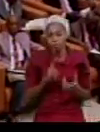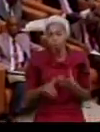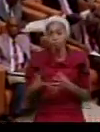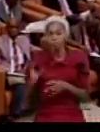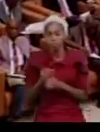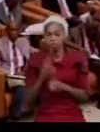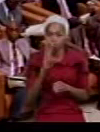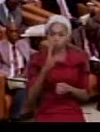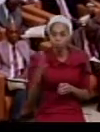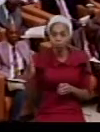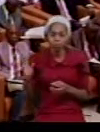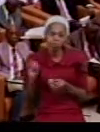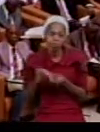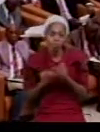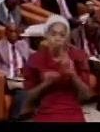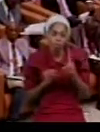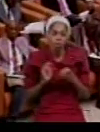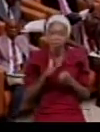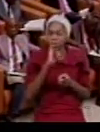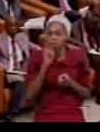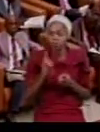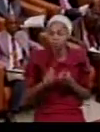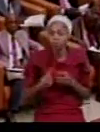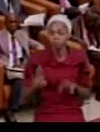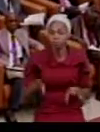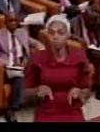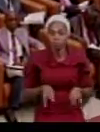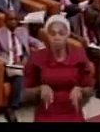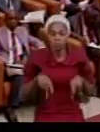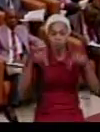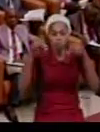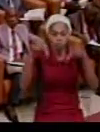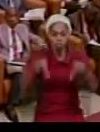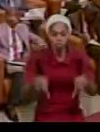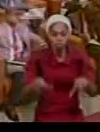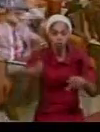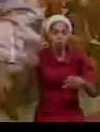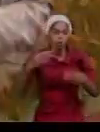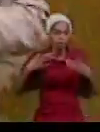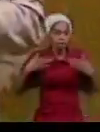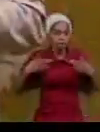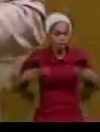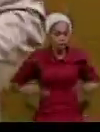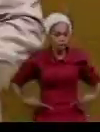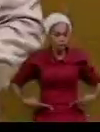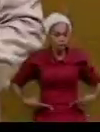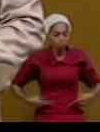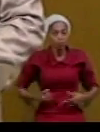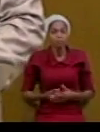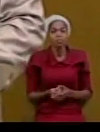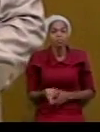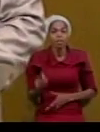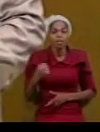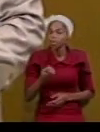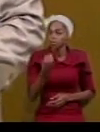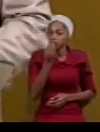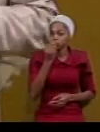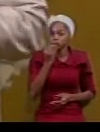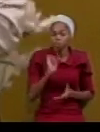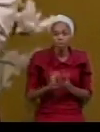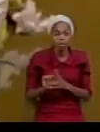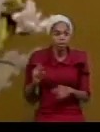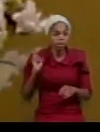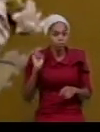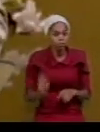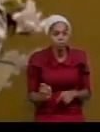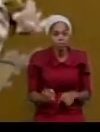promote their health and their sanitary condition, the food that they were to eat. It was to be food that would be good to them. And